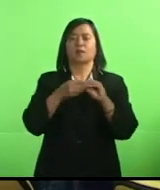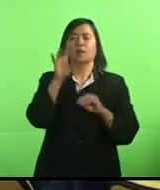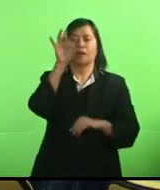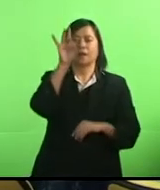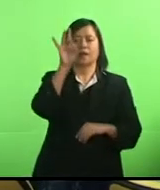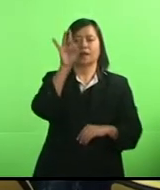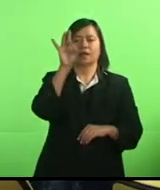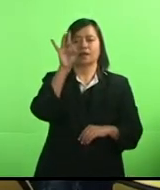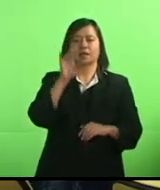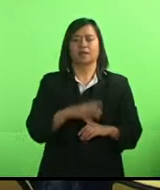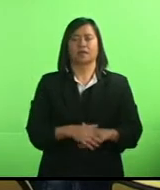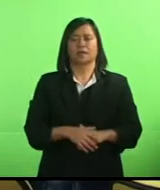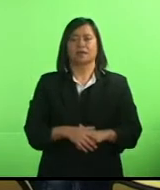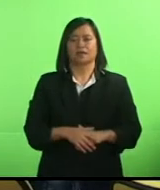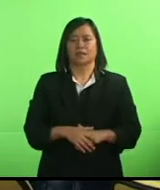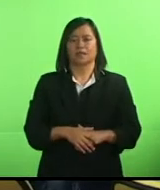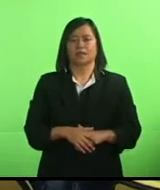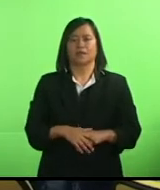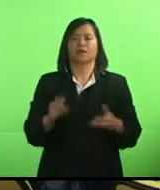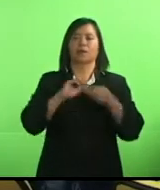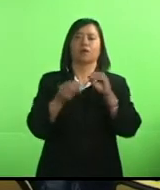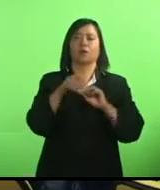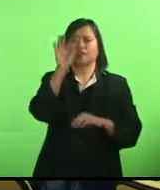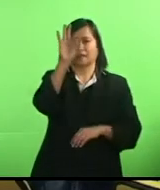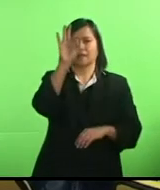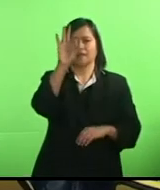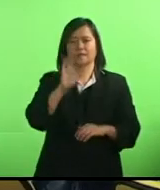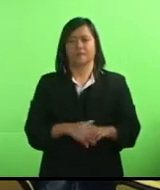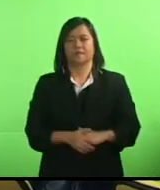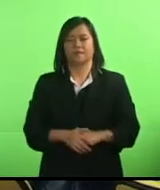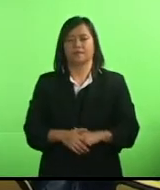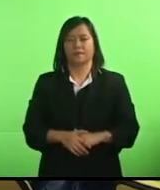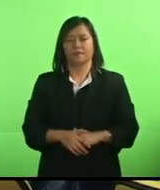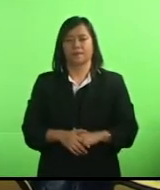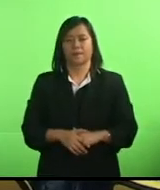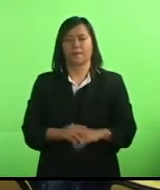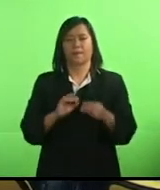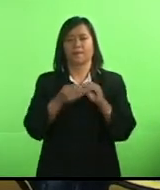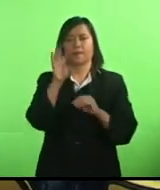that is topic 1, yeah? Okay, number 9.